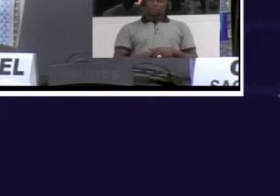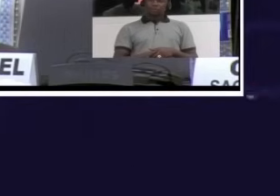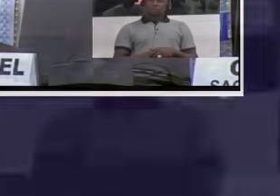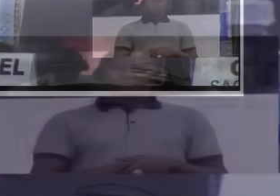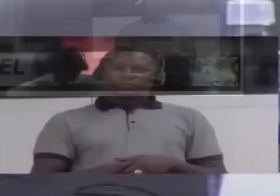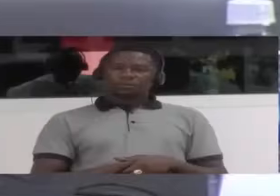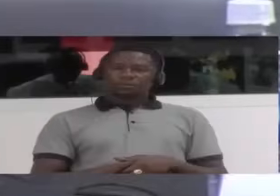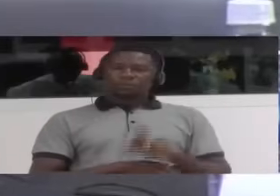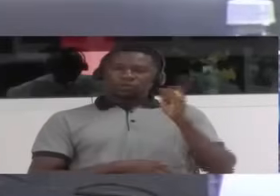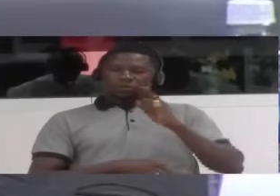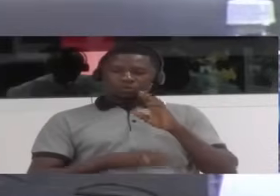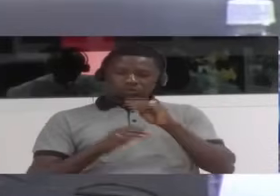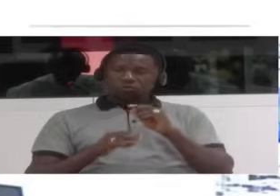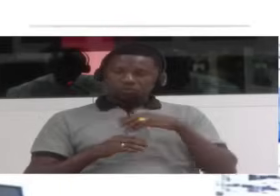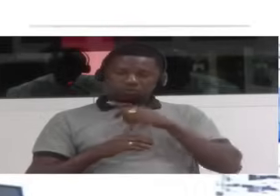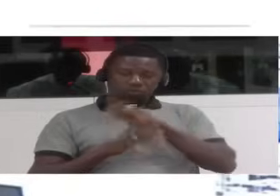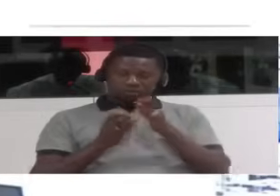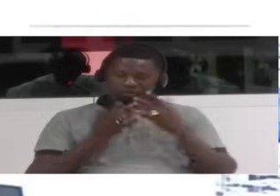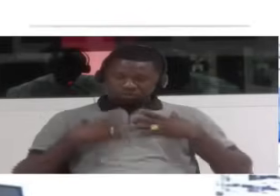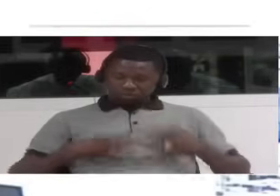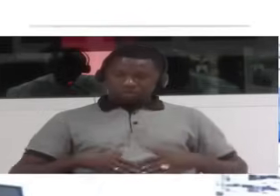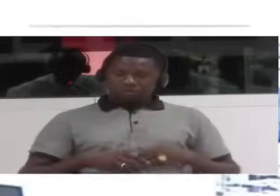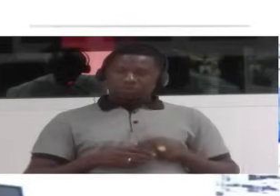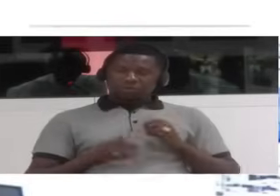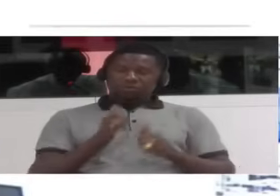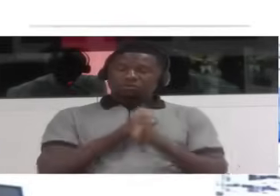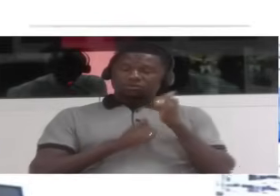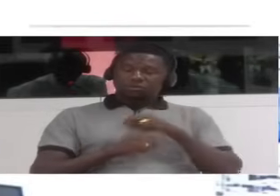What did you do with the body? When we took the body to where